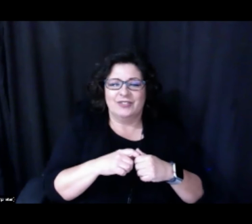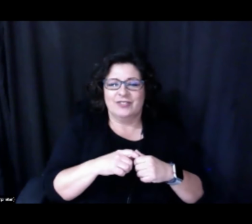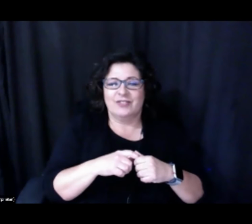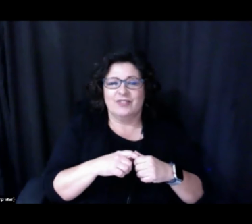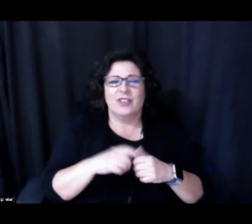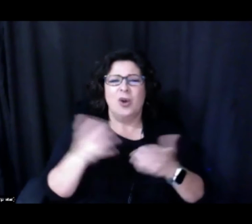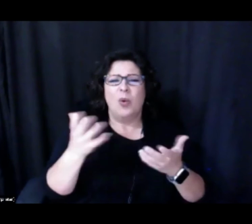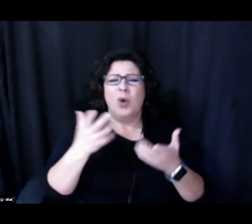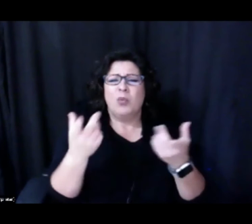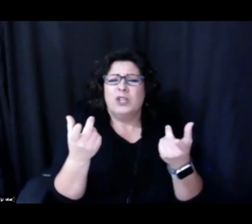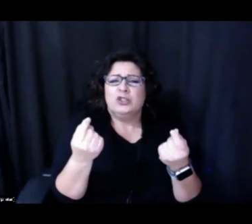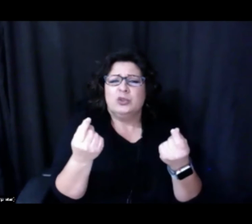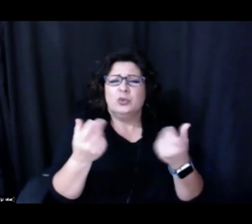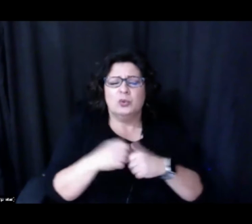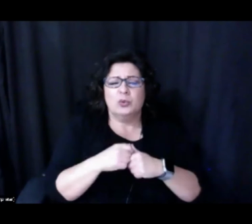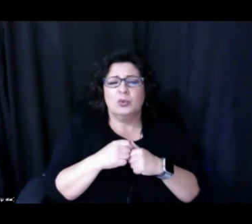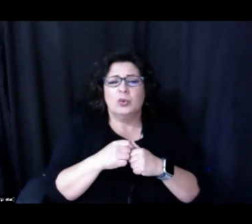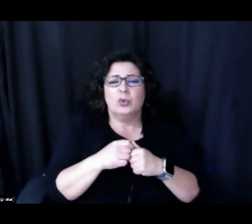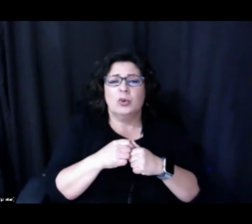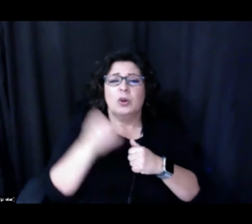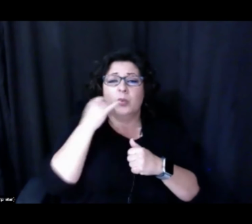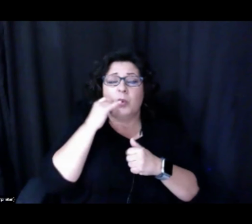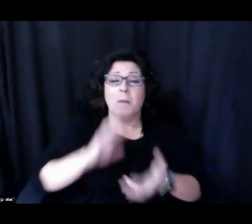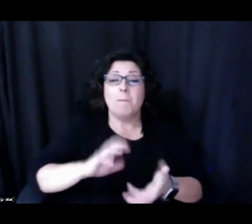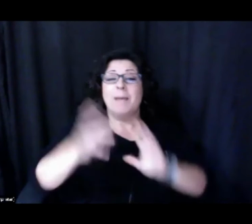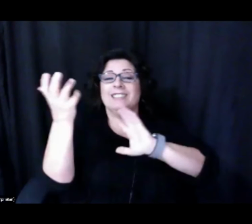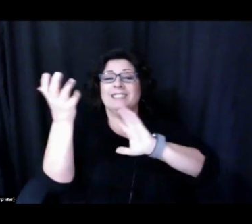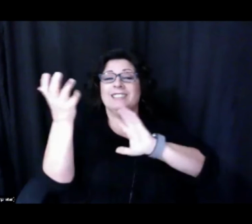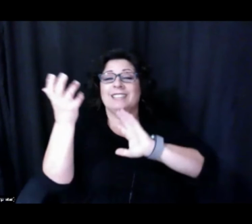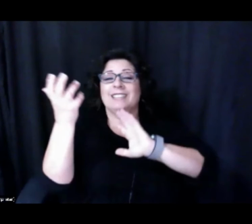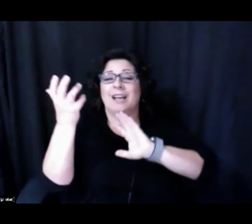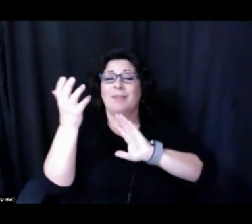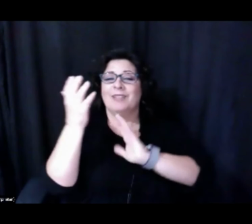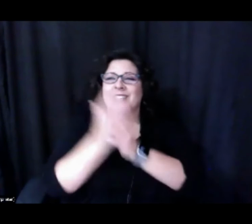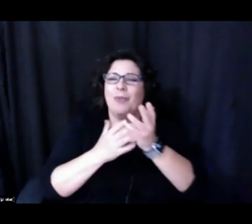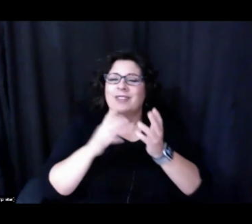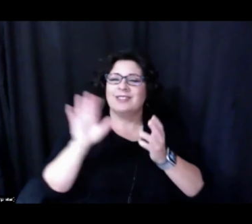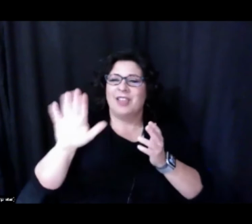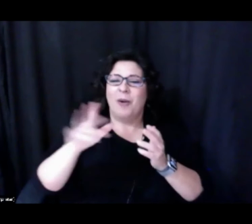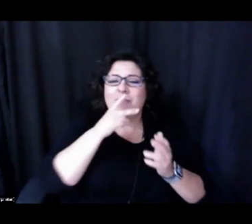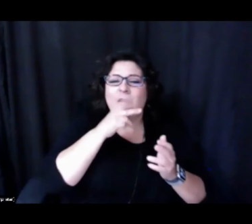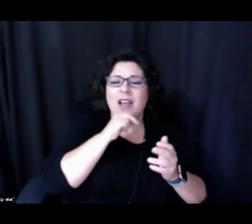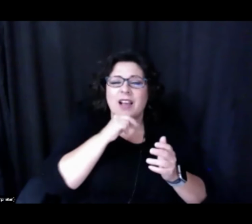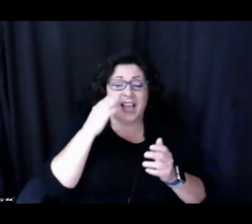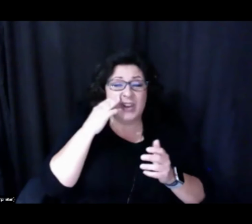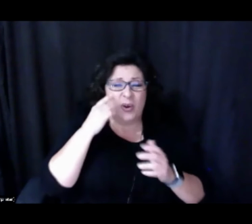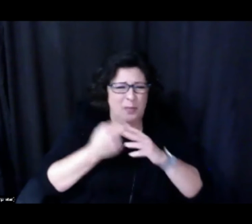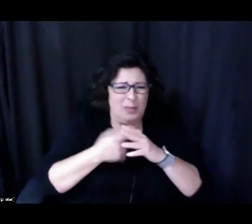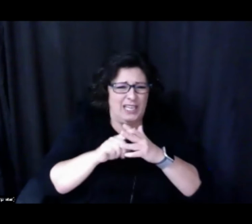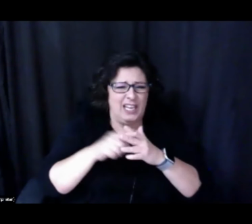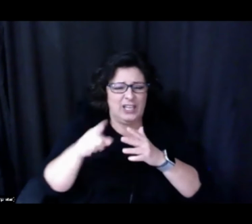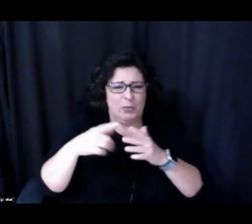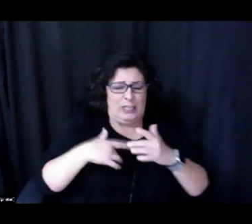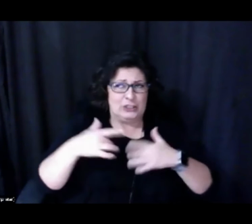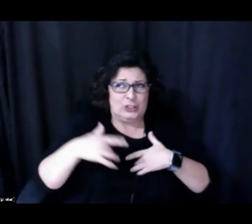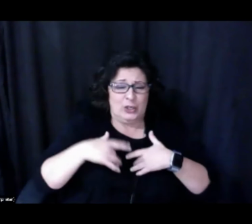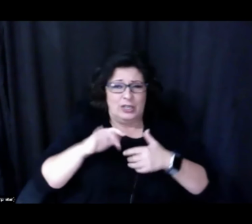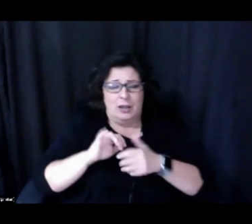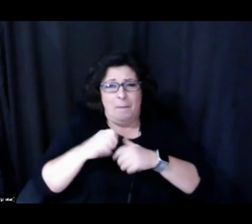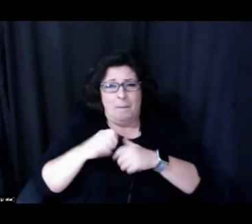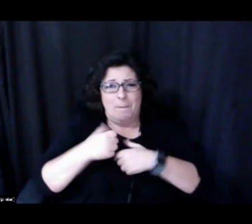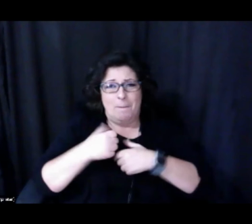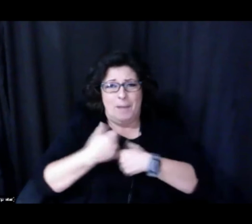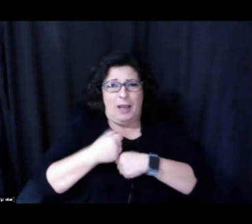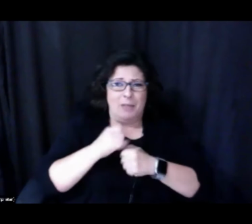So what do we do? What do we do when we mess up someone's pronouns? I know a lot of folks were talking at the beginning about being concerned about making